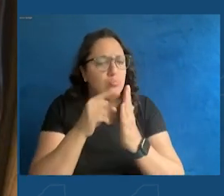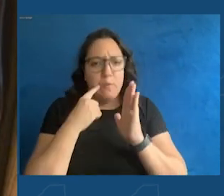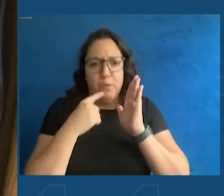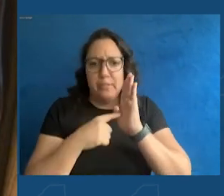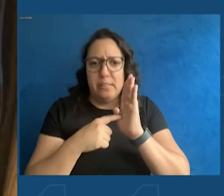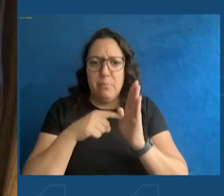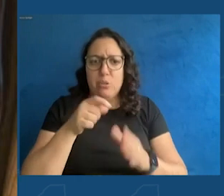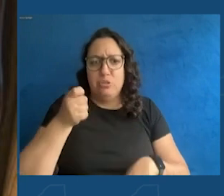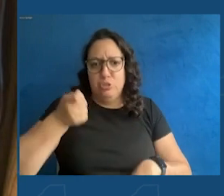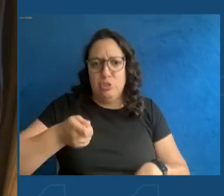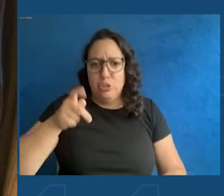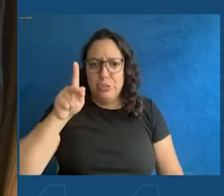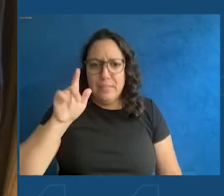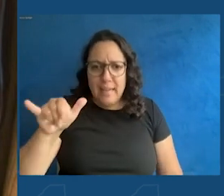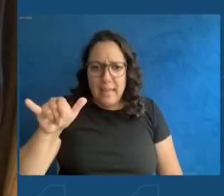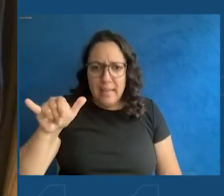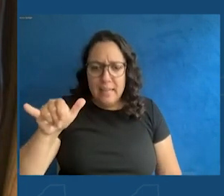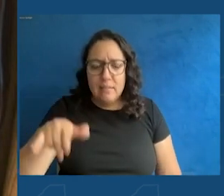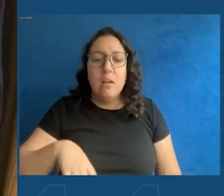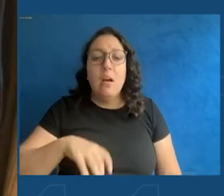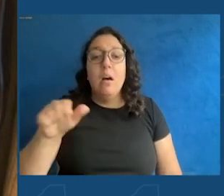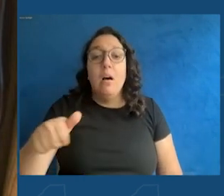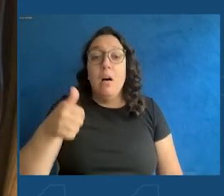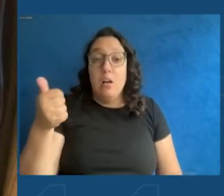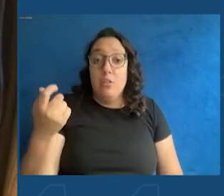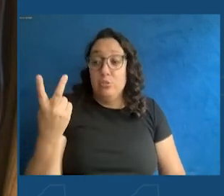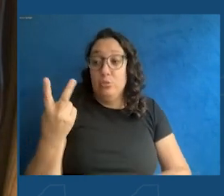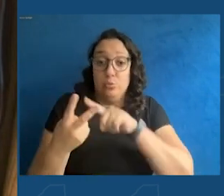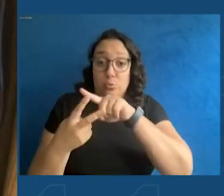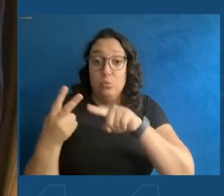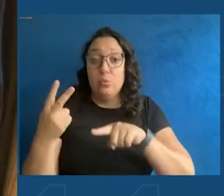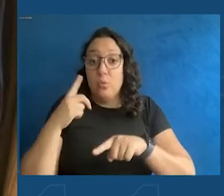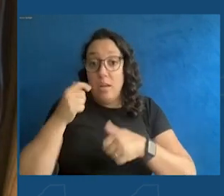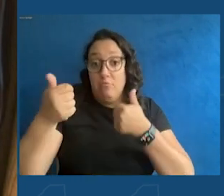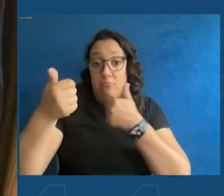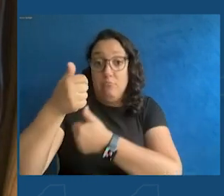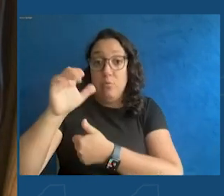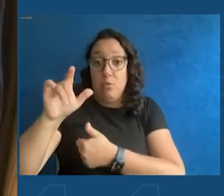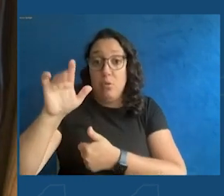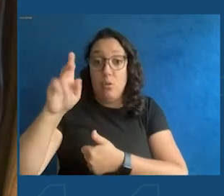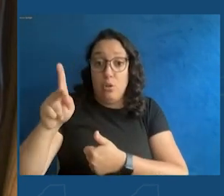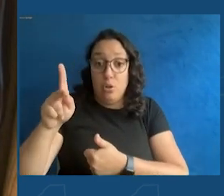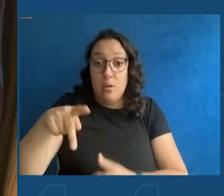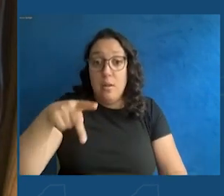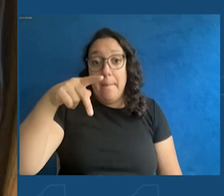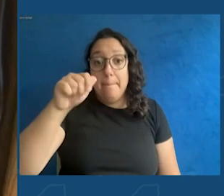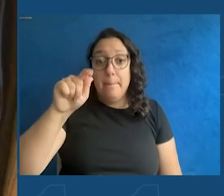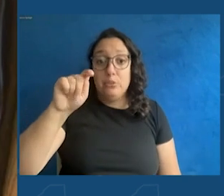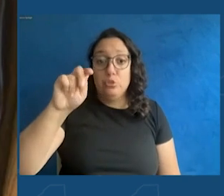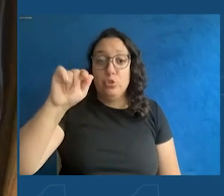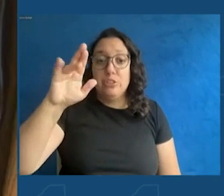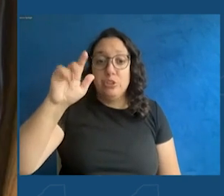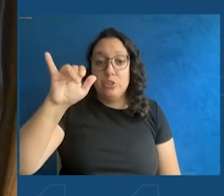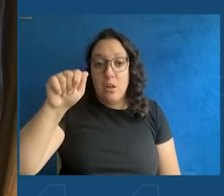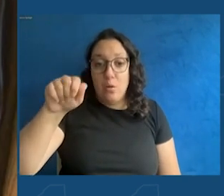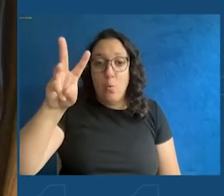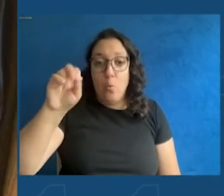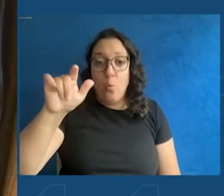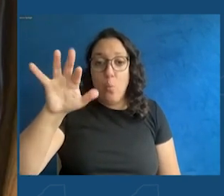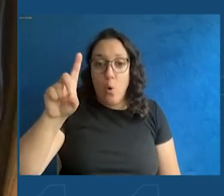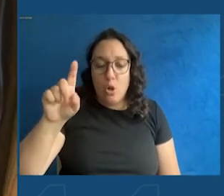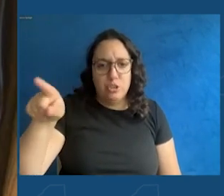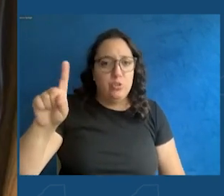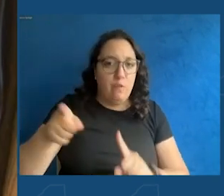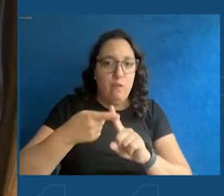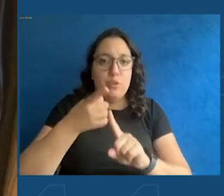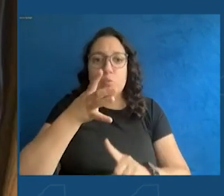of us, along with both of the judges I clerked for. Judge Patricia Wald, who, like Judge Kaye, was the first woman to sit on her court,